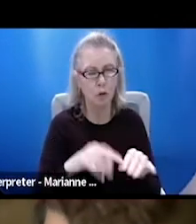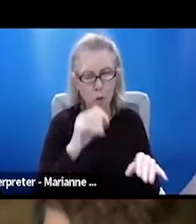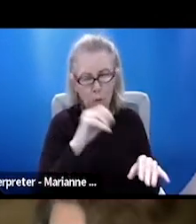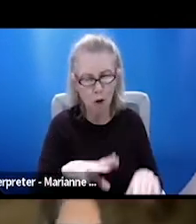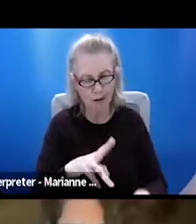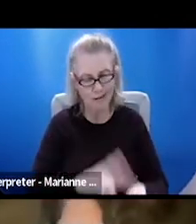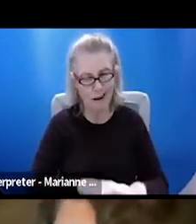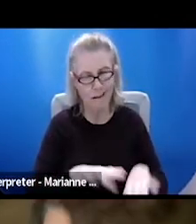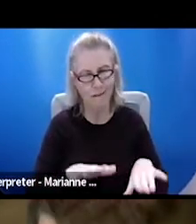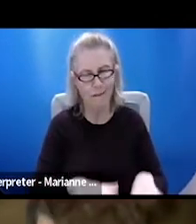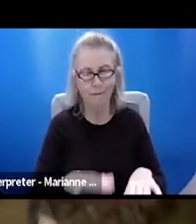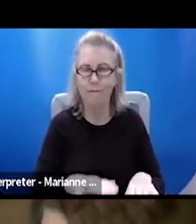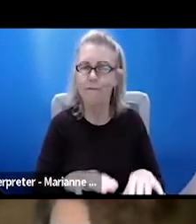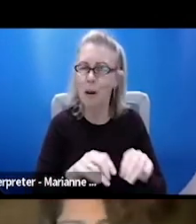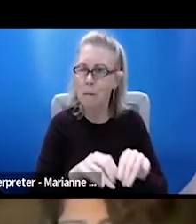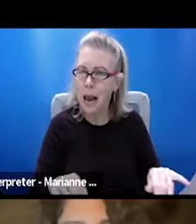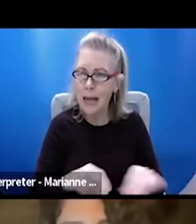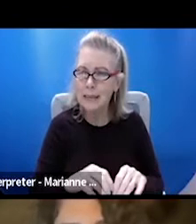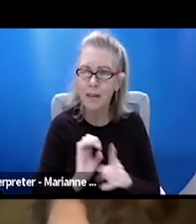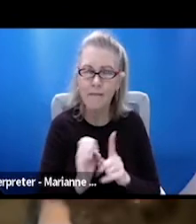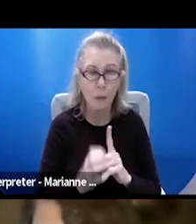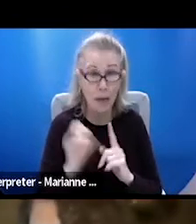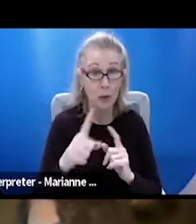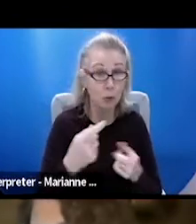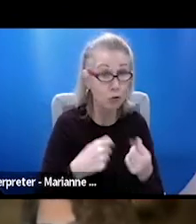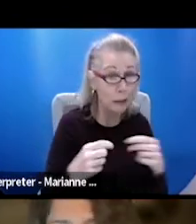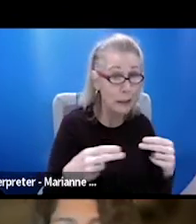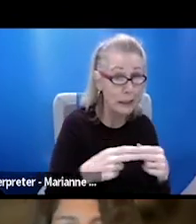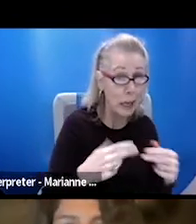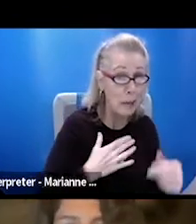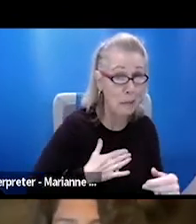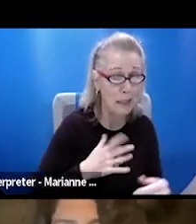things like this. Oh, can you change the slide, please?